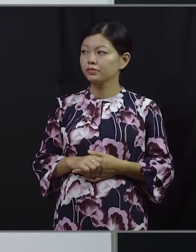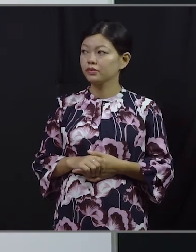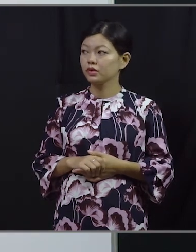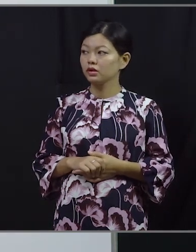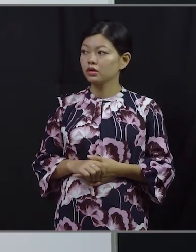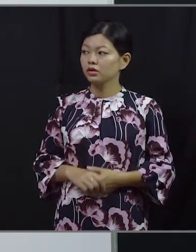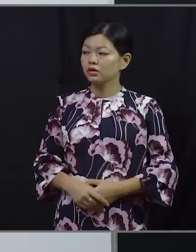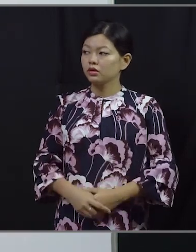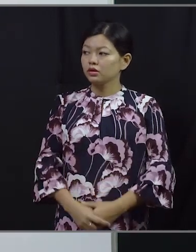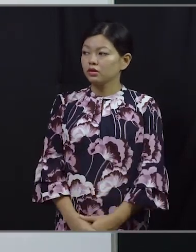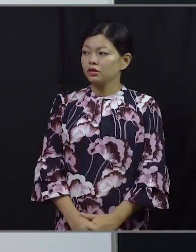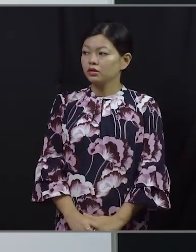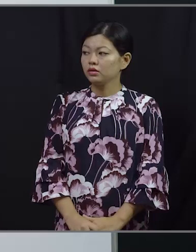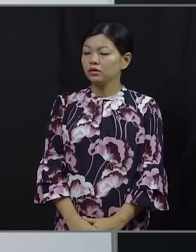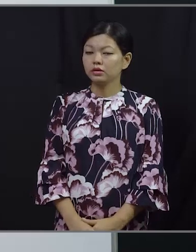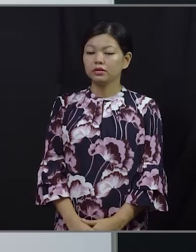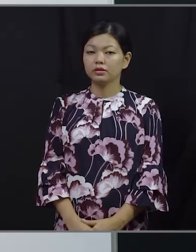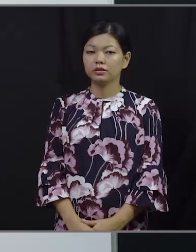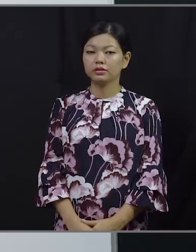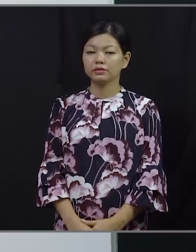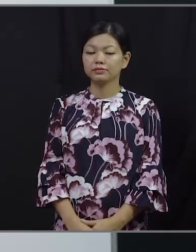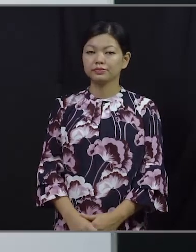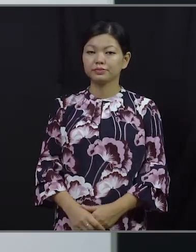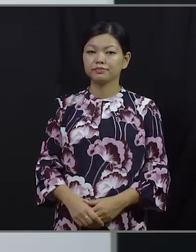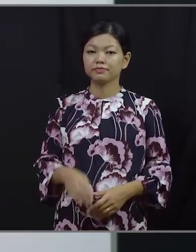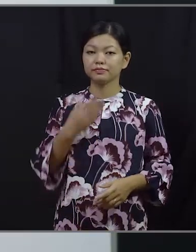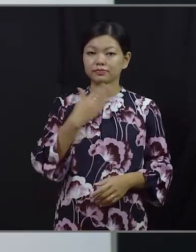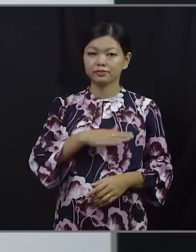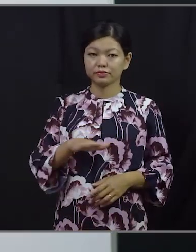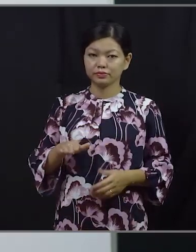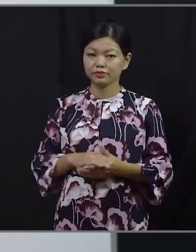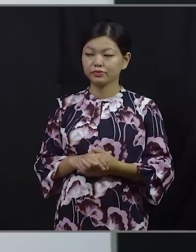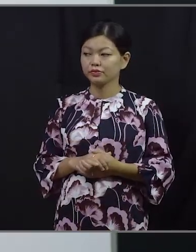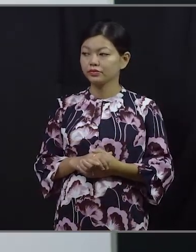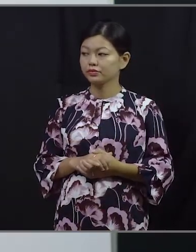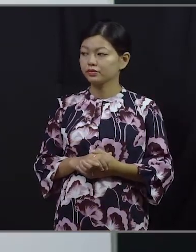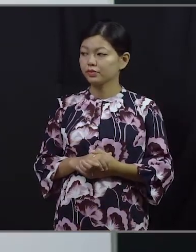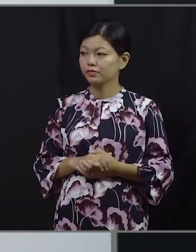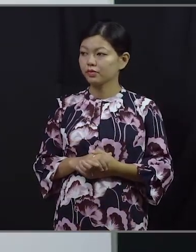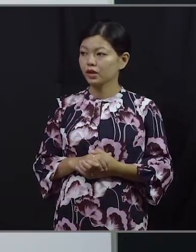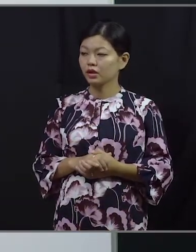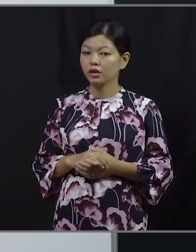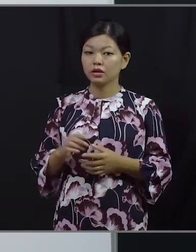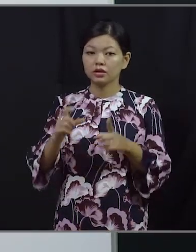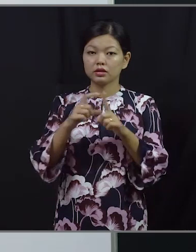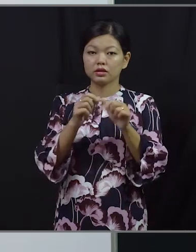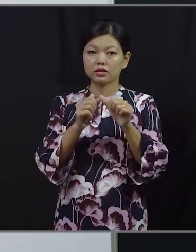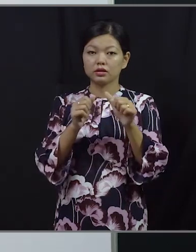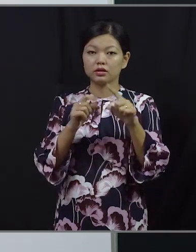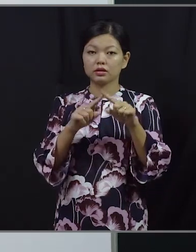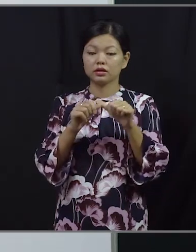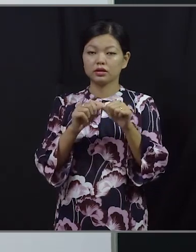Okay, so I hope it's done. Okay, so dear students, there might be, you please, because I rub all the data, okay, so here you